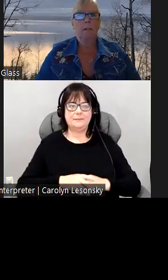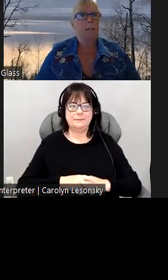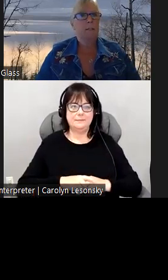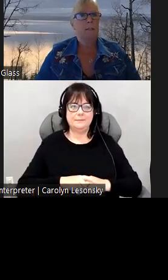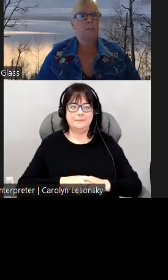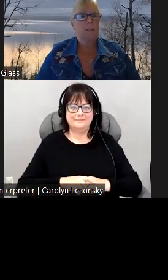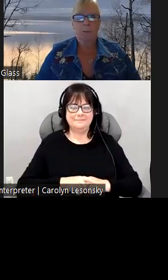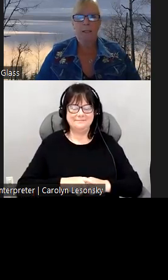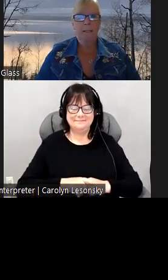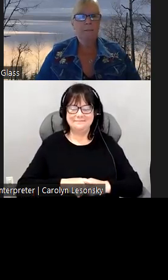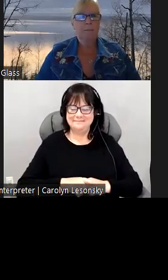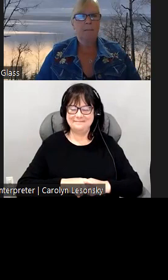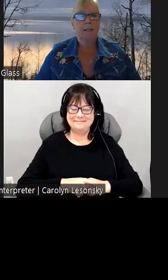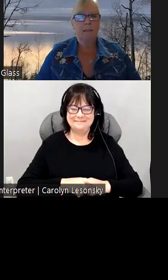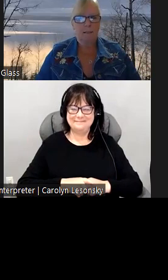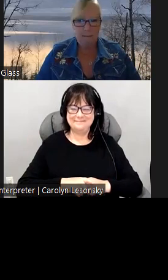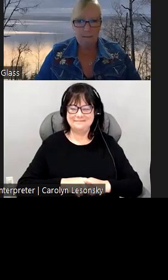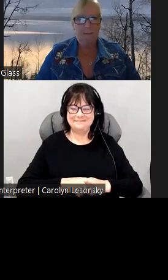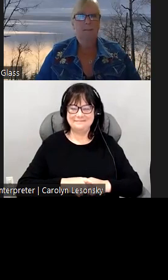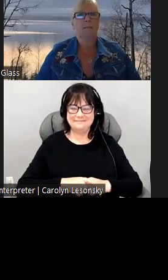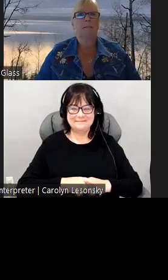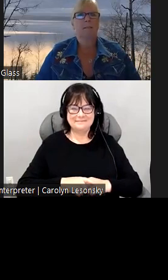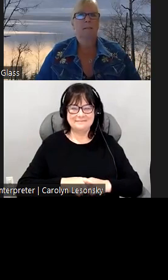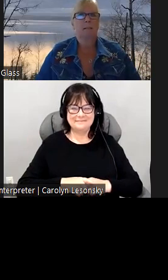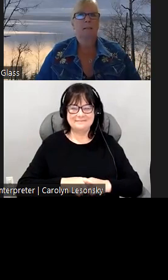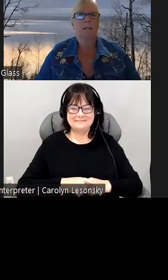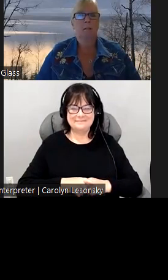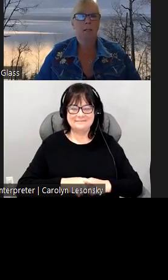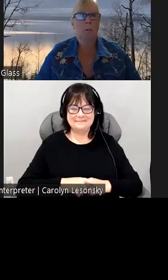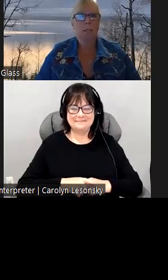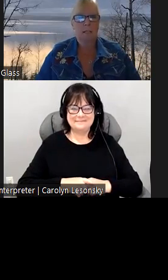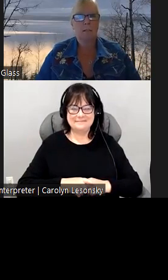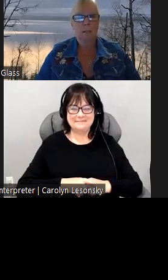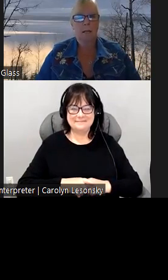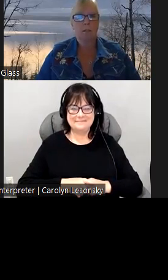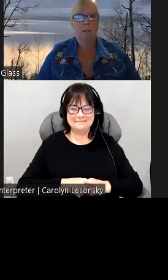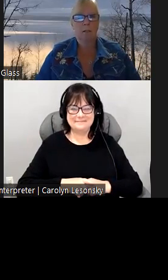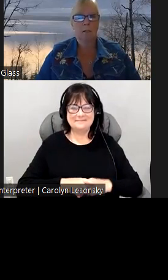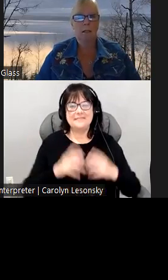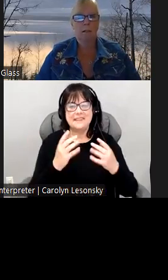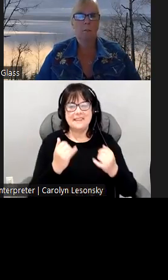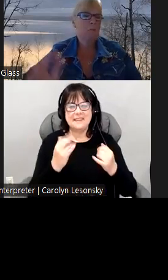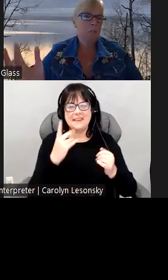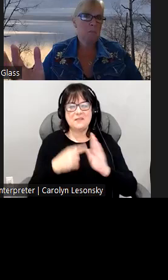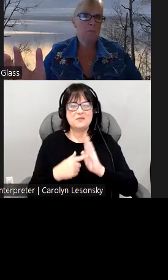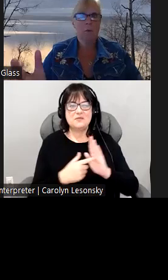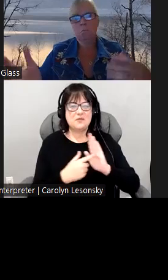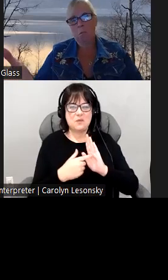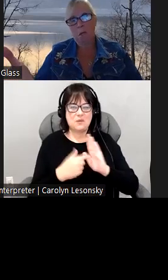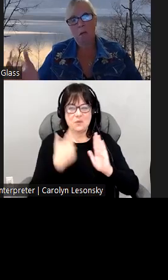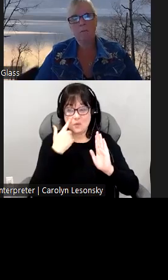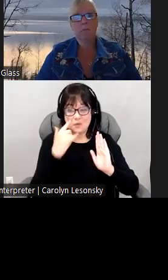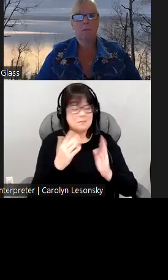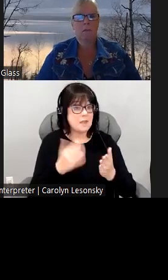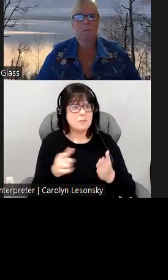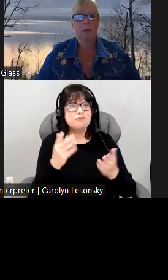So let's jump right in and look at what 60B actually looks like. You might have seen it before, you might